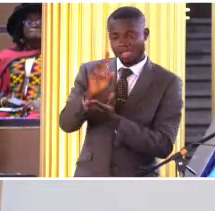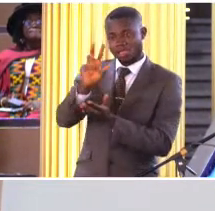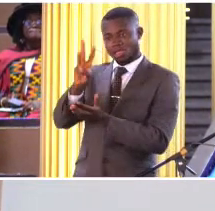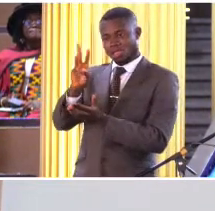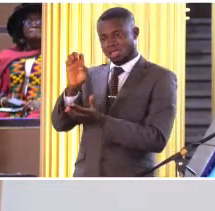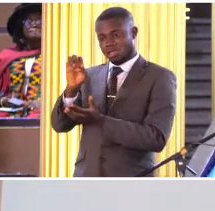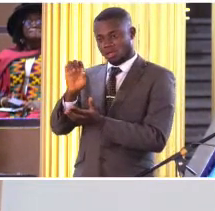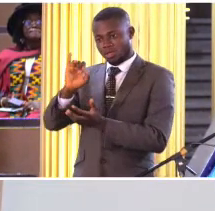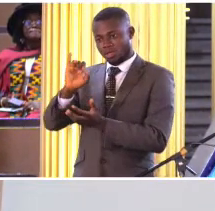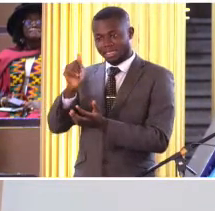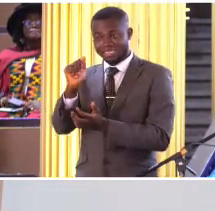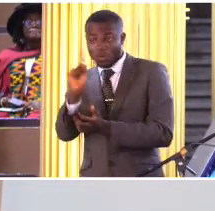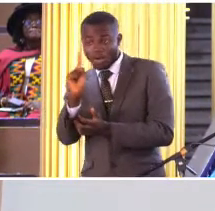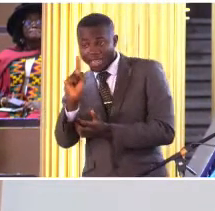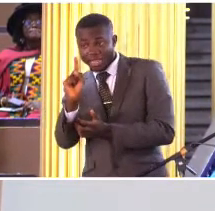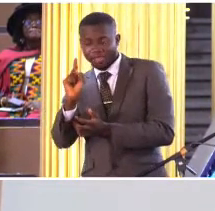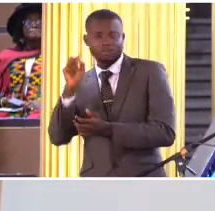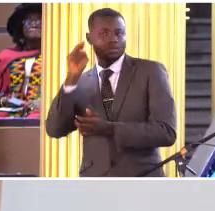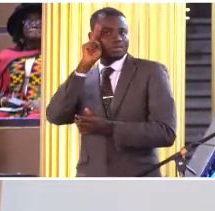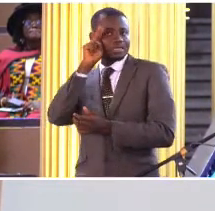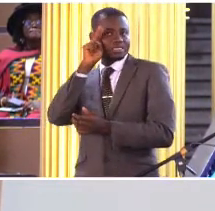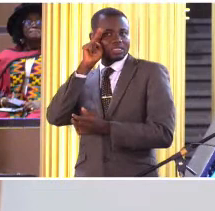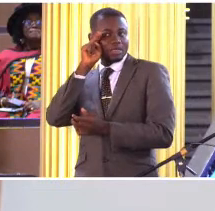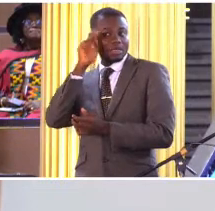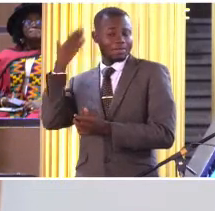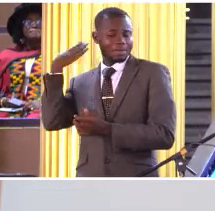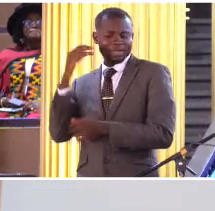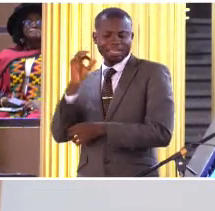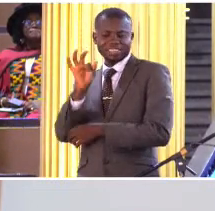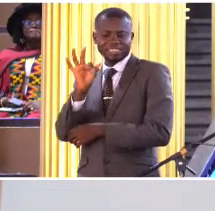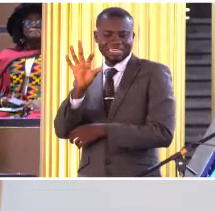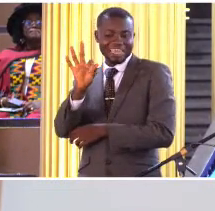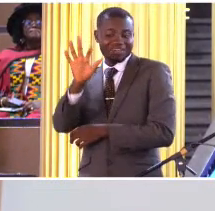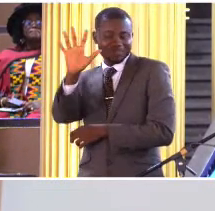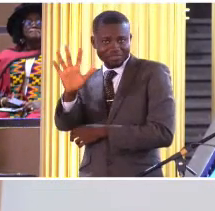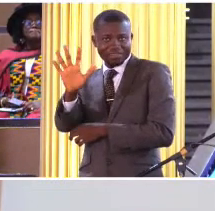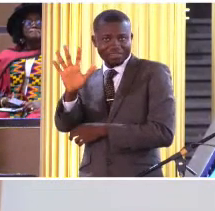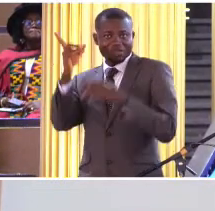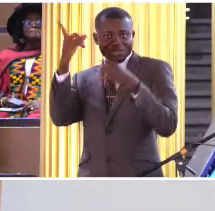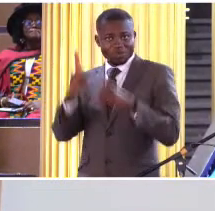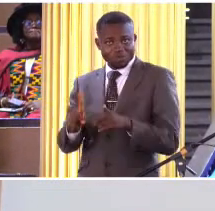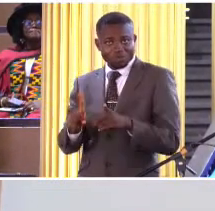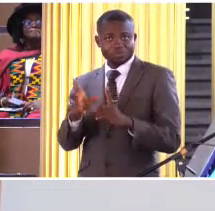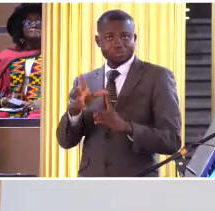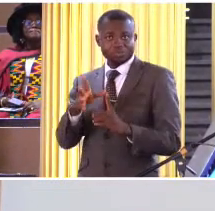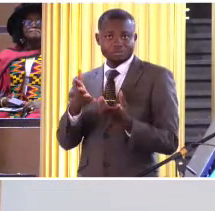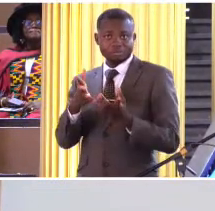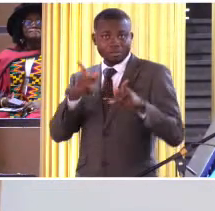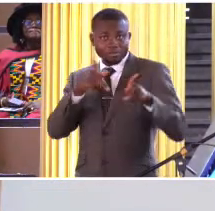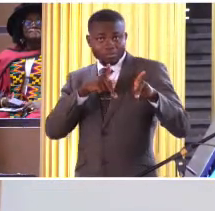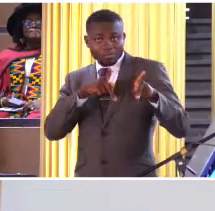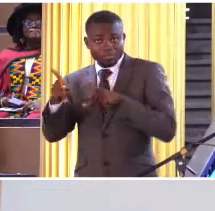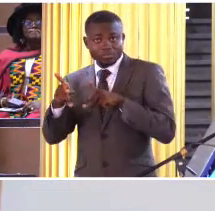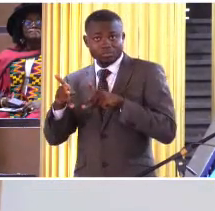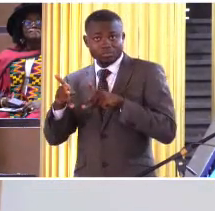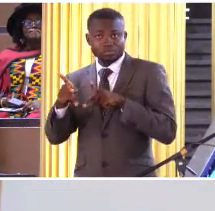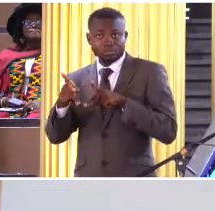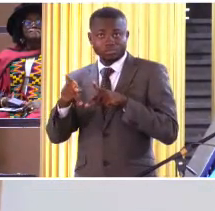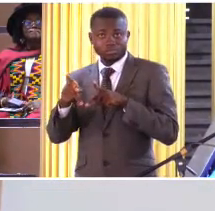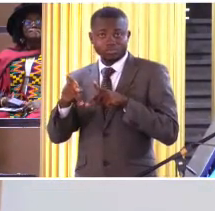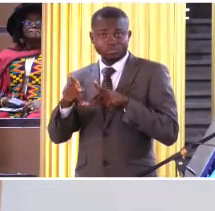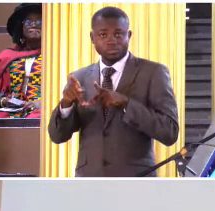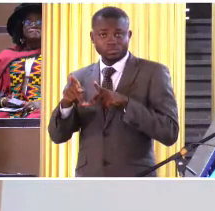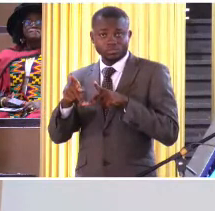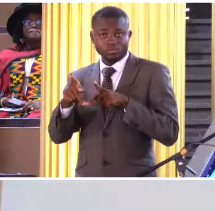State, Nigeria. That was in 1995, where his exceptional performance led to a permanent